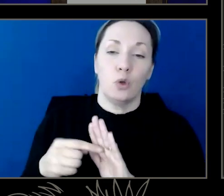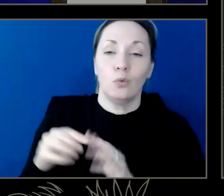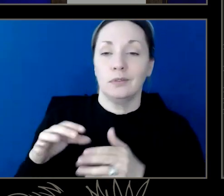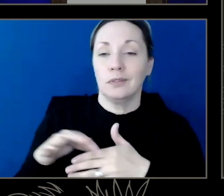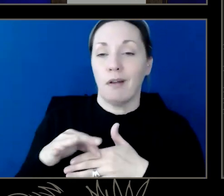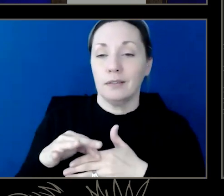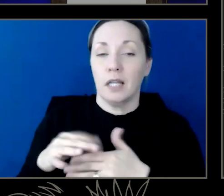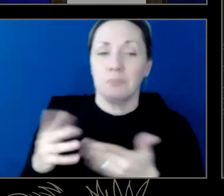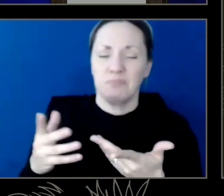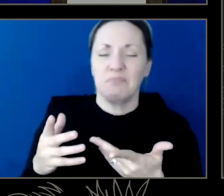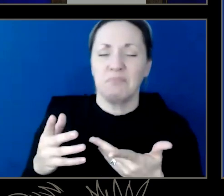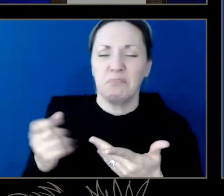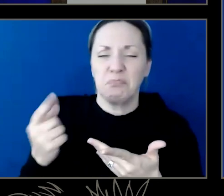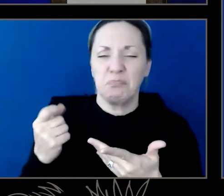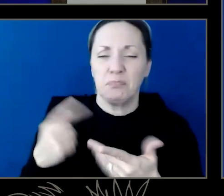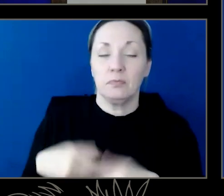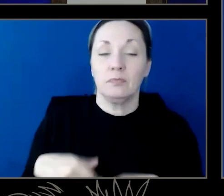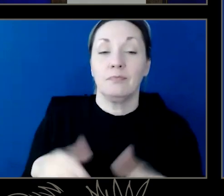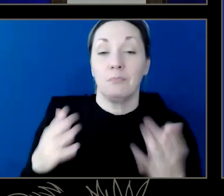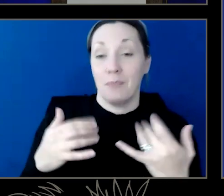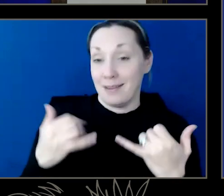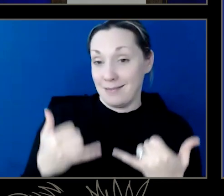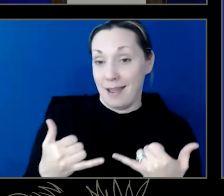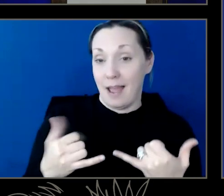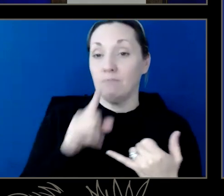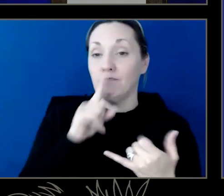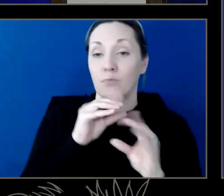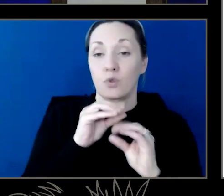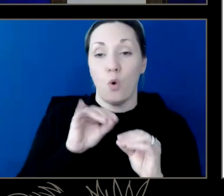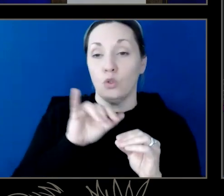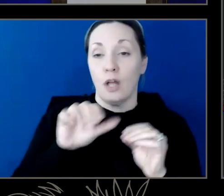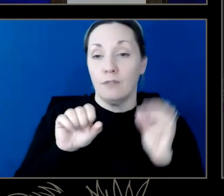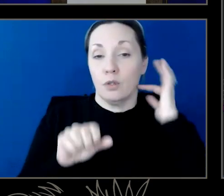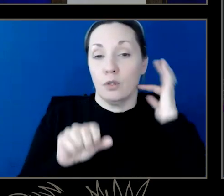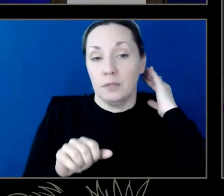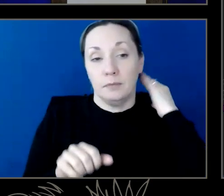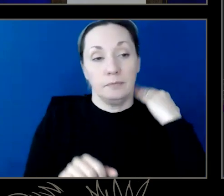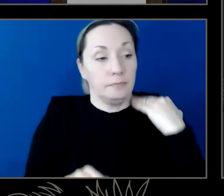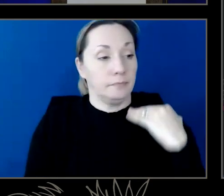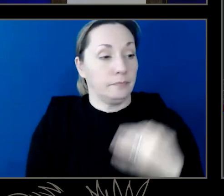there. But now let's see how we'll do that without using any JavaScript at all.